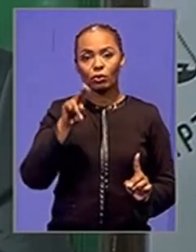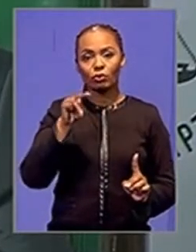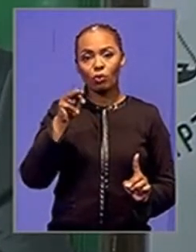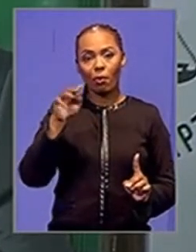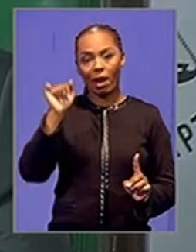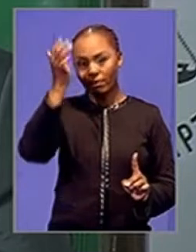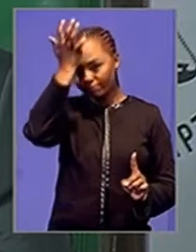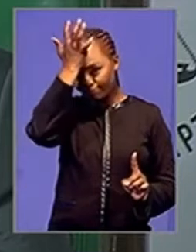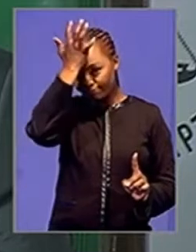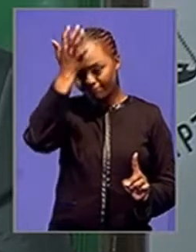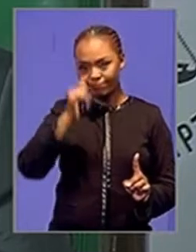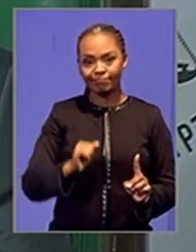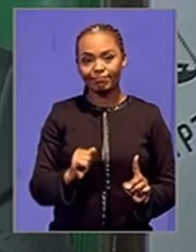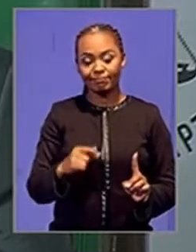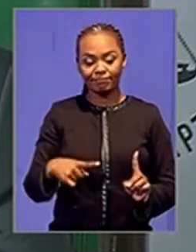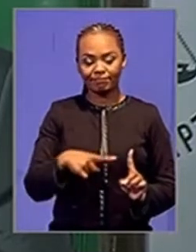has left,